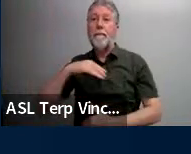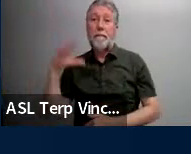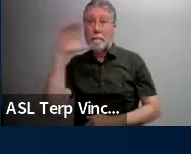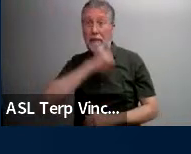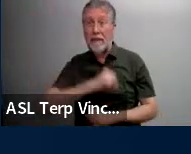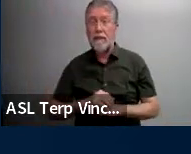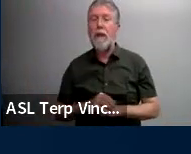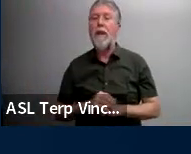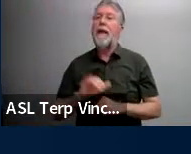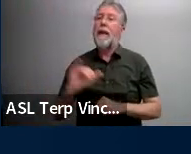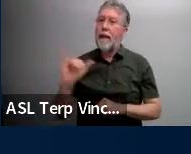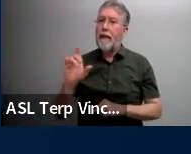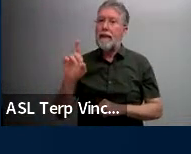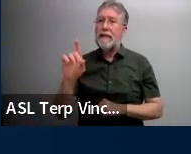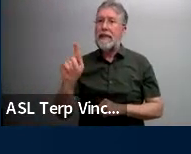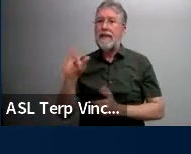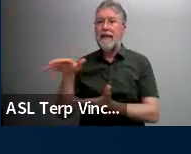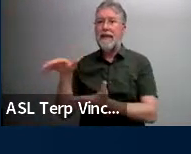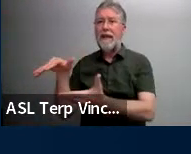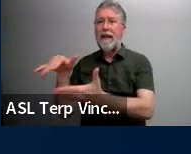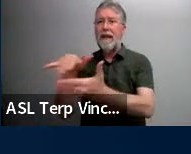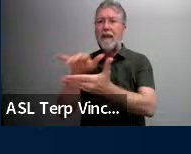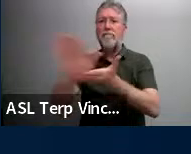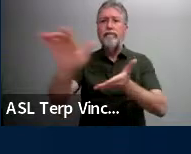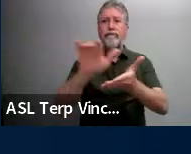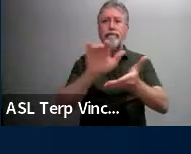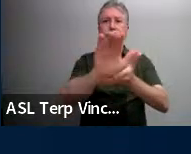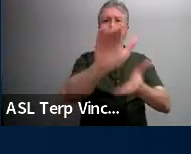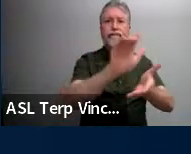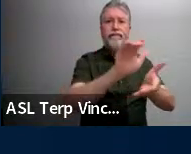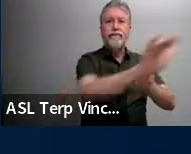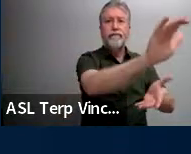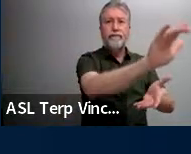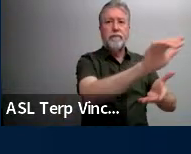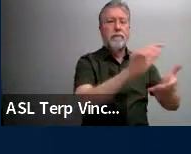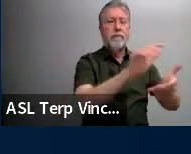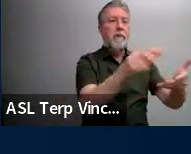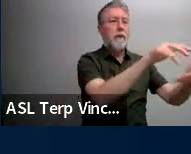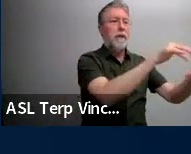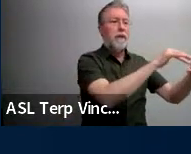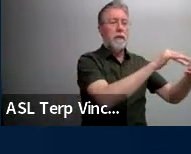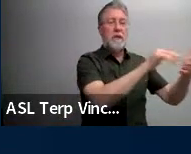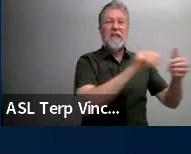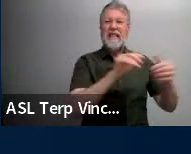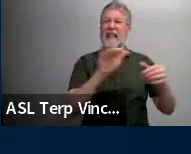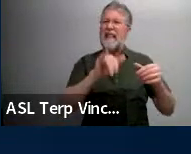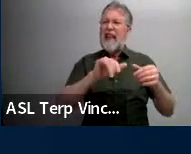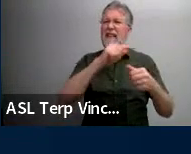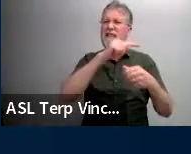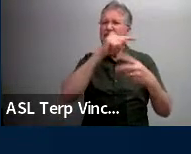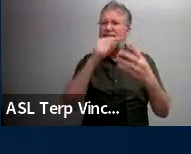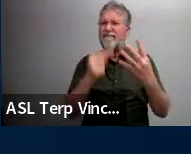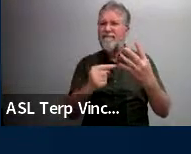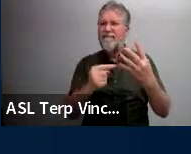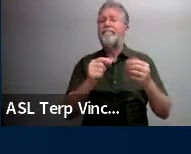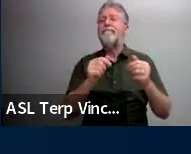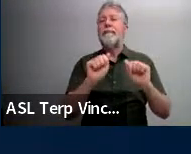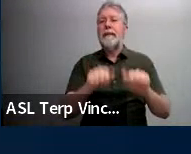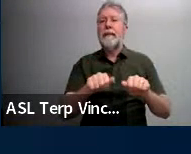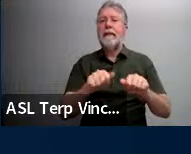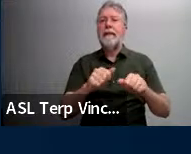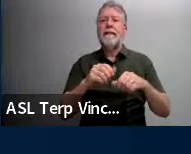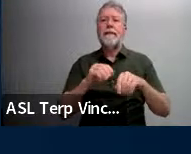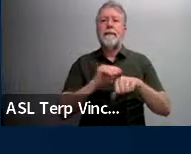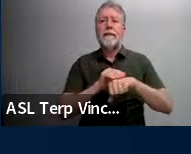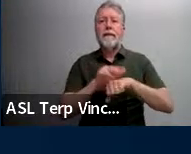gathering practices. And so all of those things kind of together can create this environment where the data